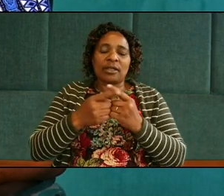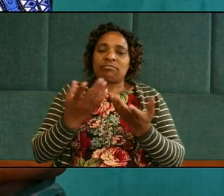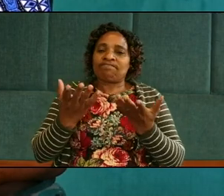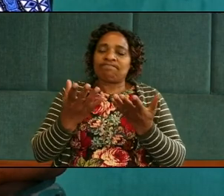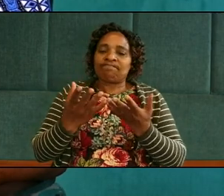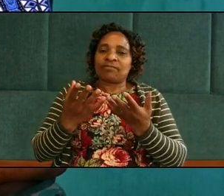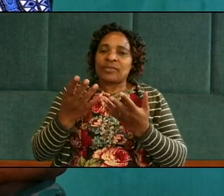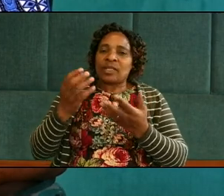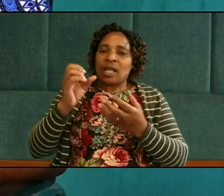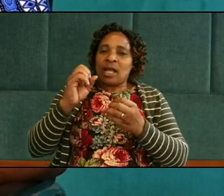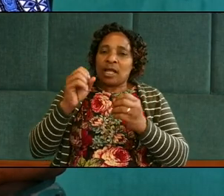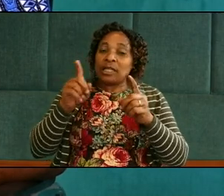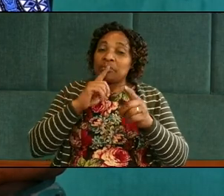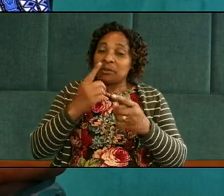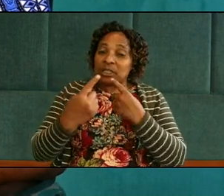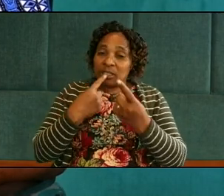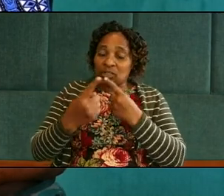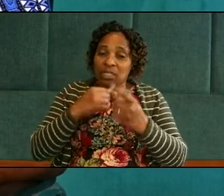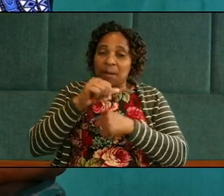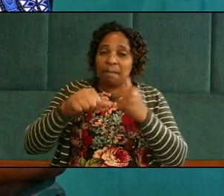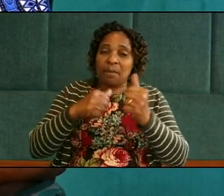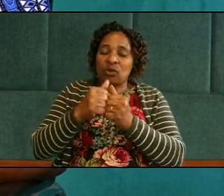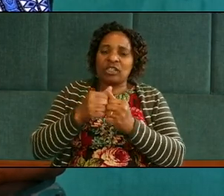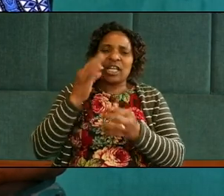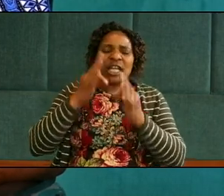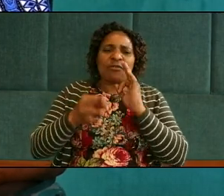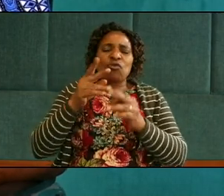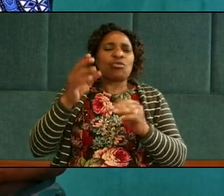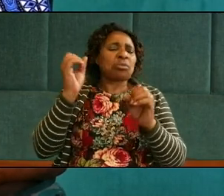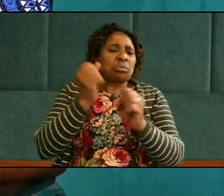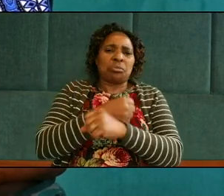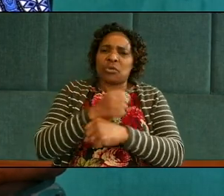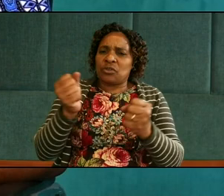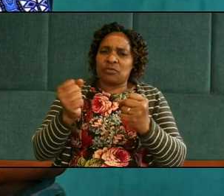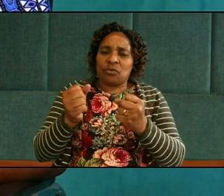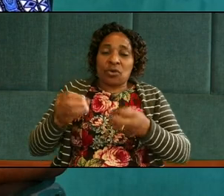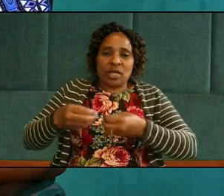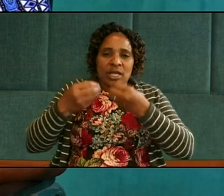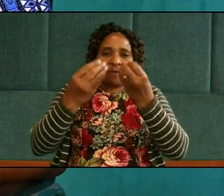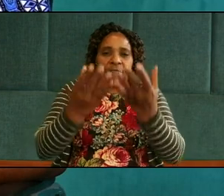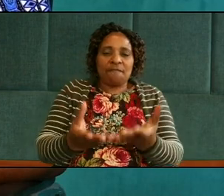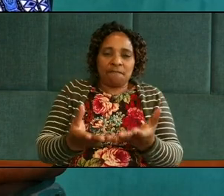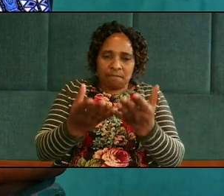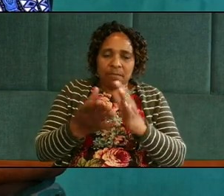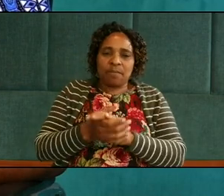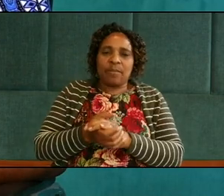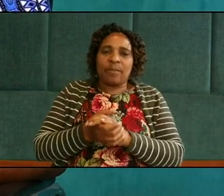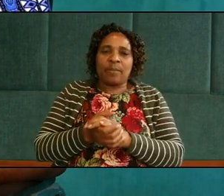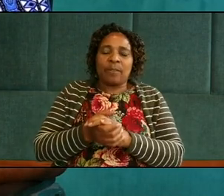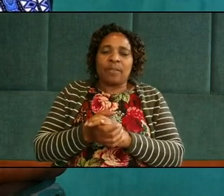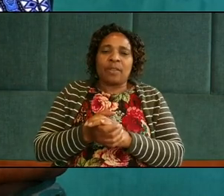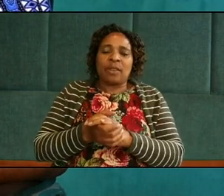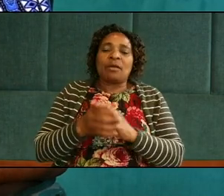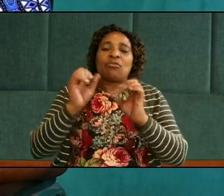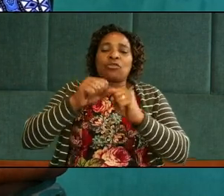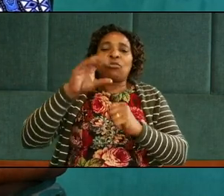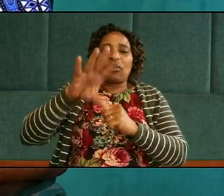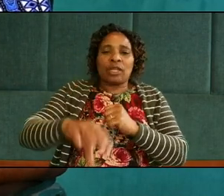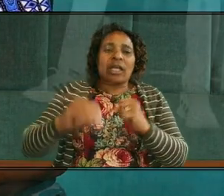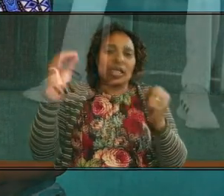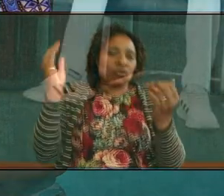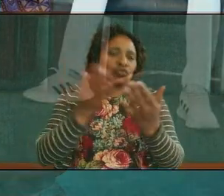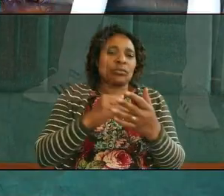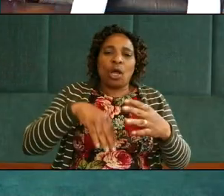said, that if you do not give, it shall be taken away from